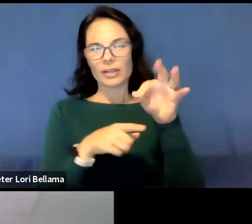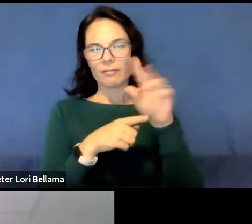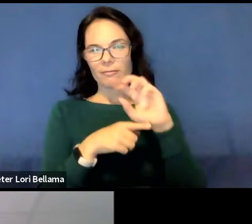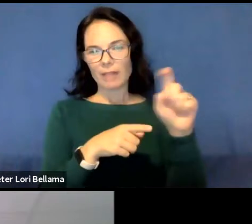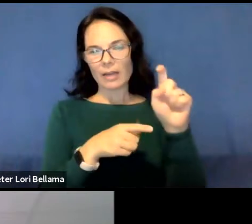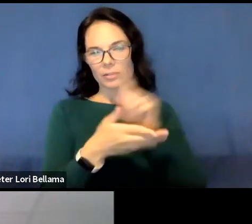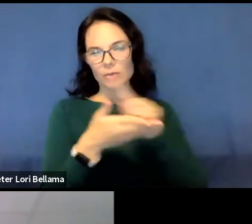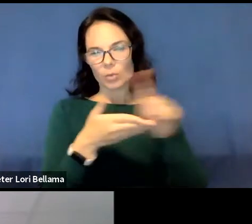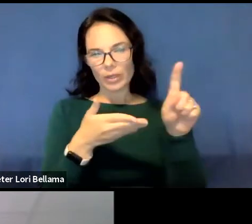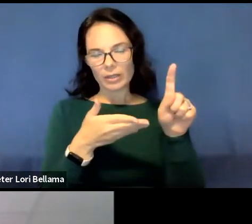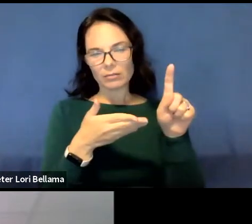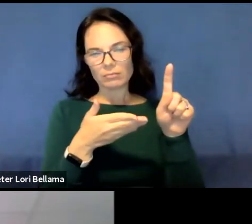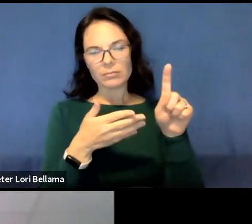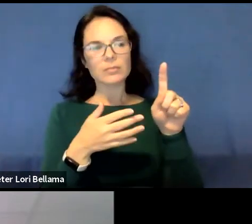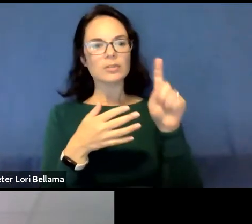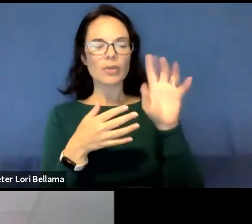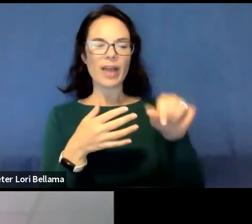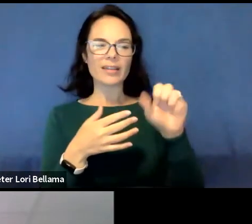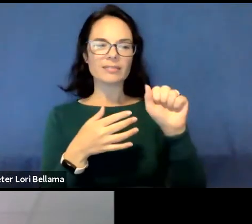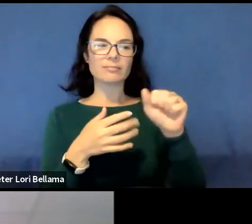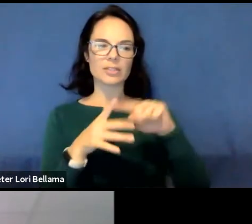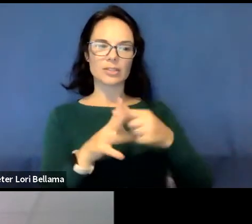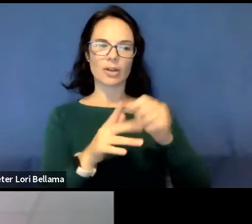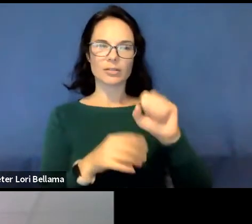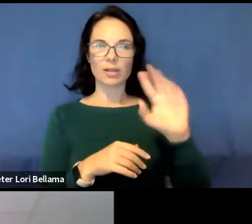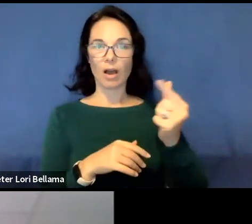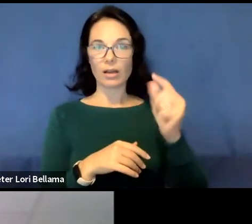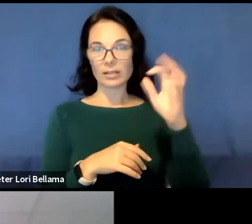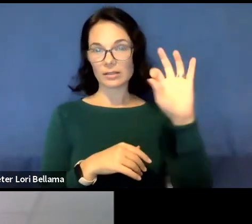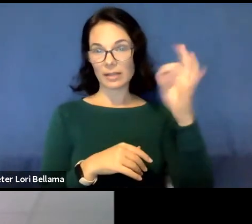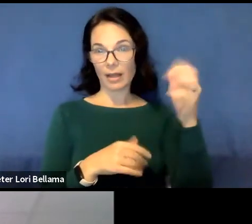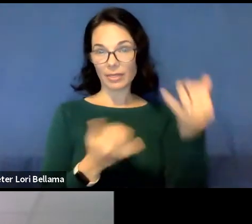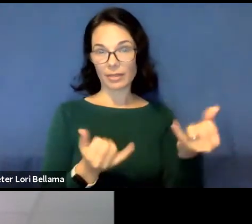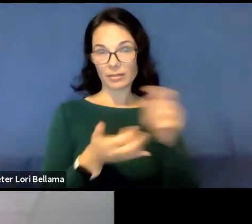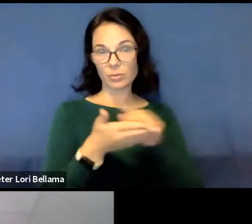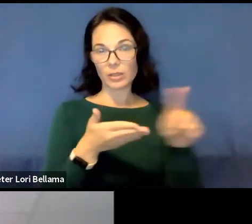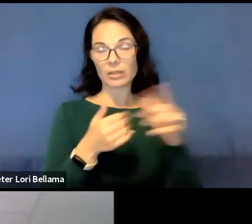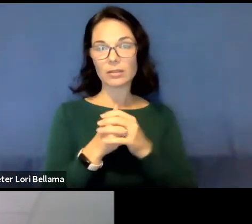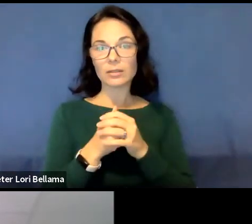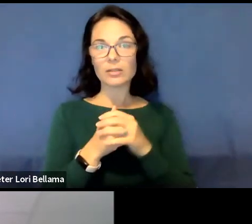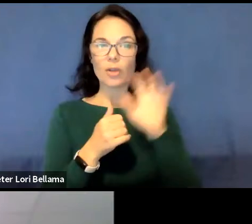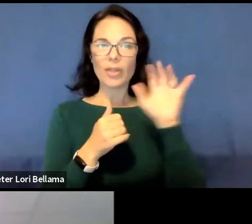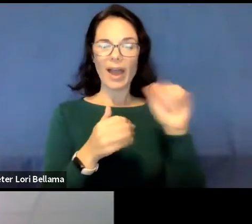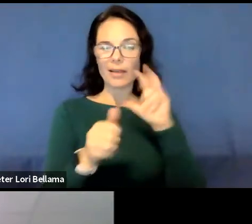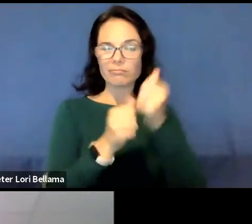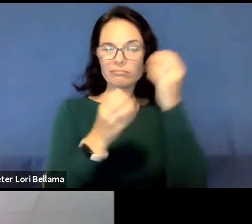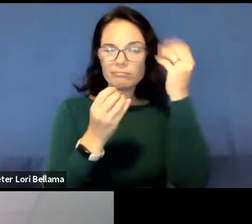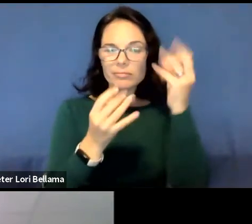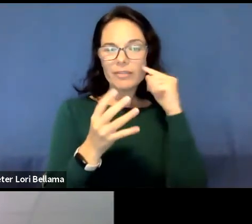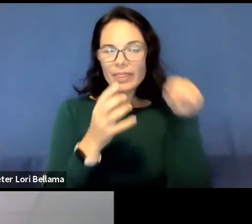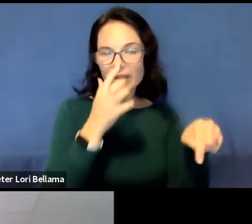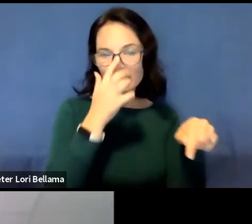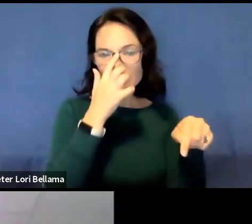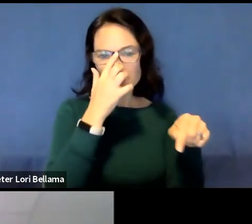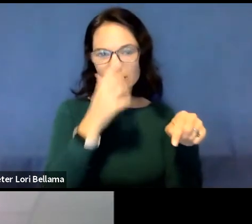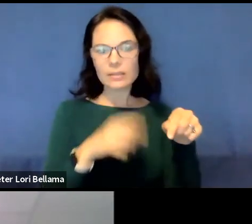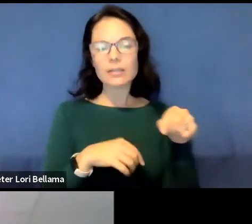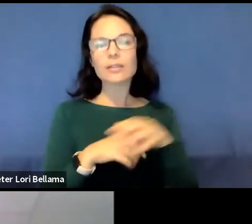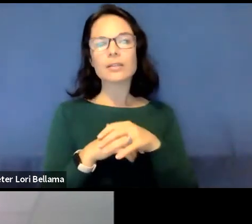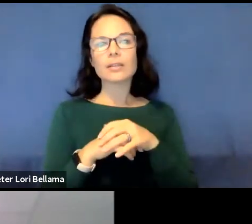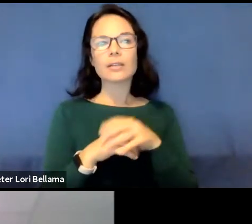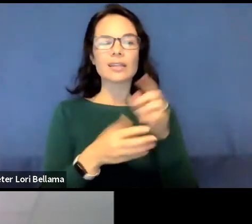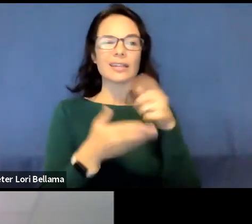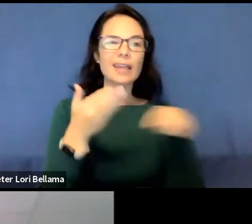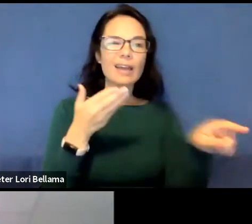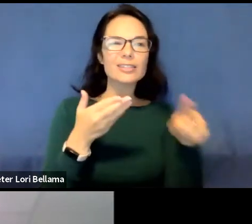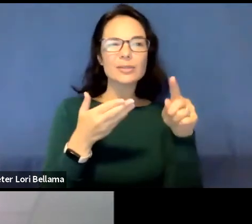on August 9th this year. So that's a little bit of an update on that committee. It is still chairless. We will find out next week how much